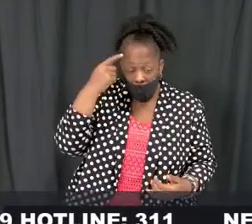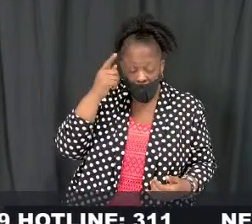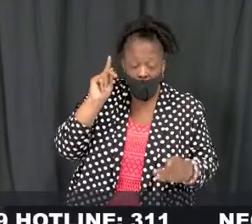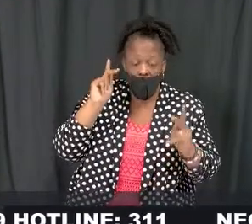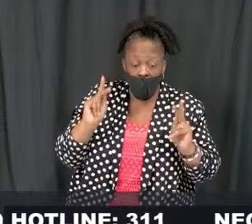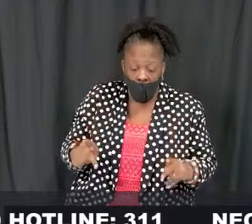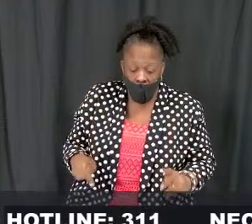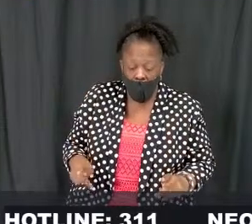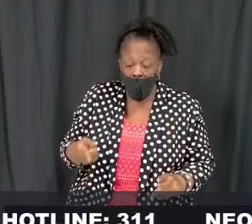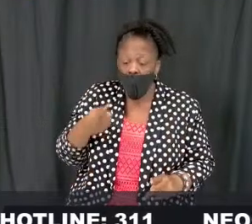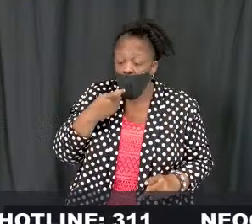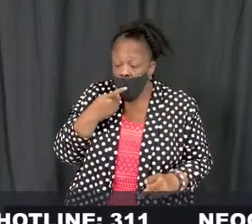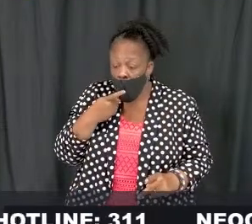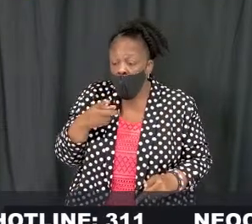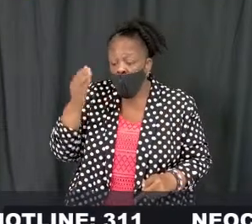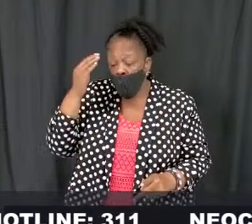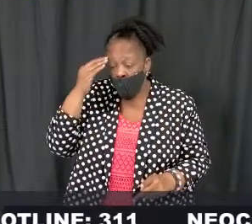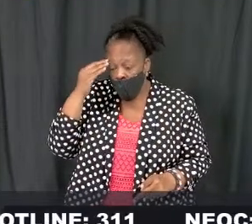latest